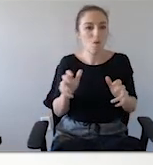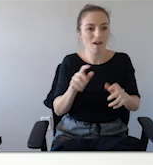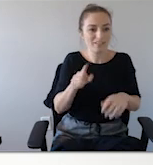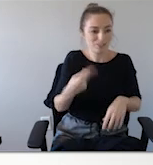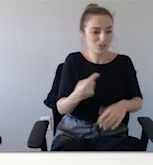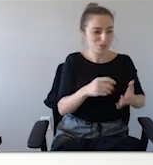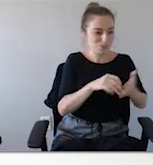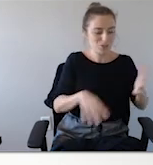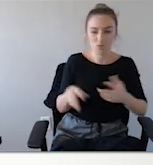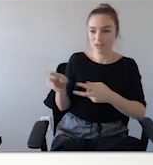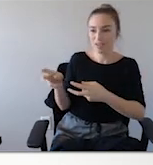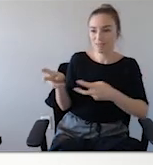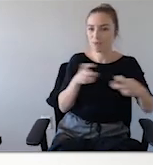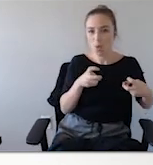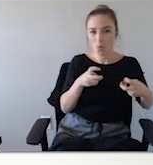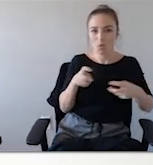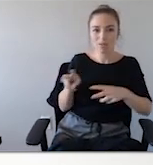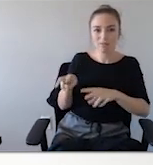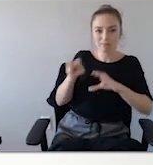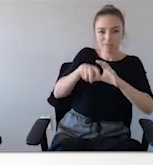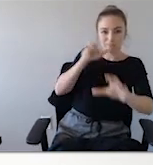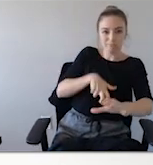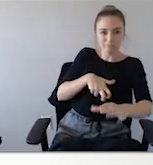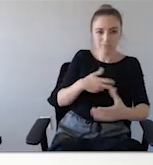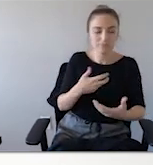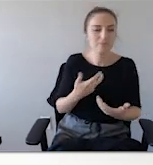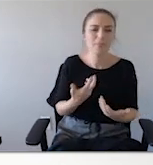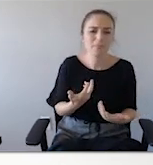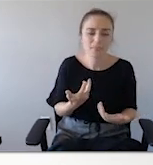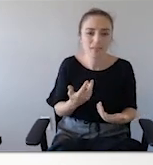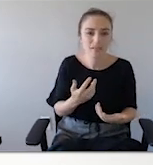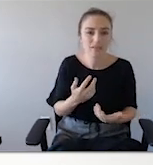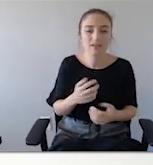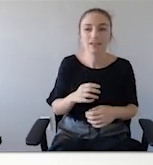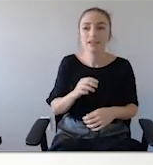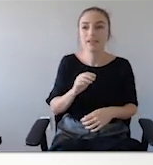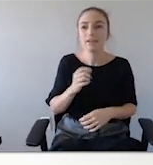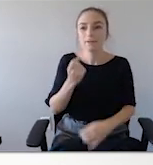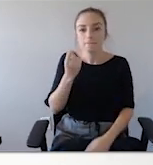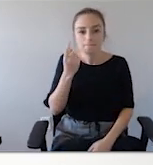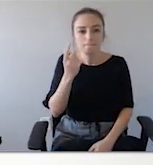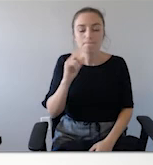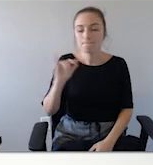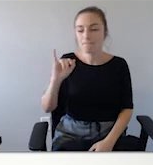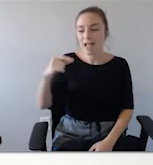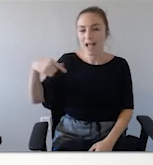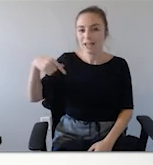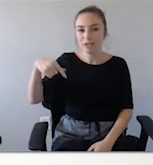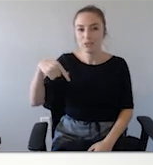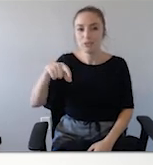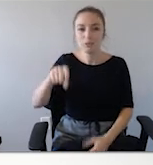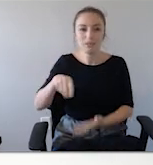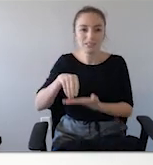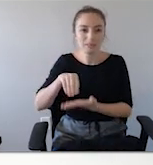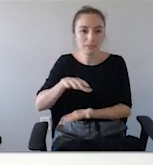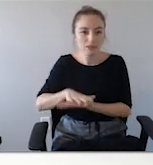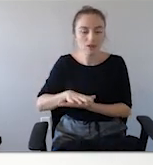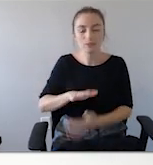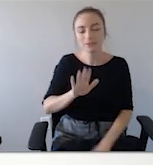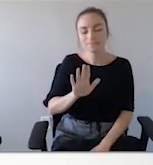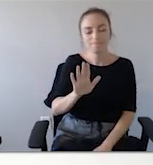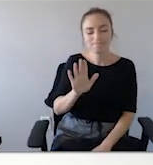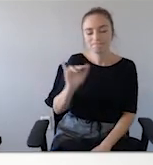IQ, and I hate IQ, so don't beat me up. It's one of the questions has to do with intellectual